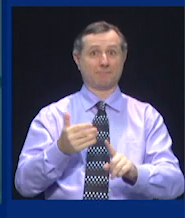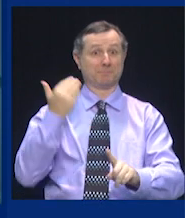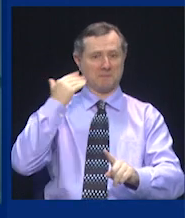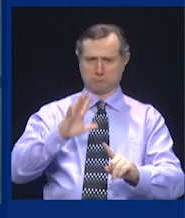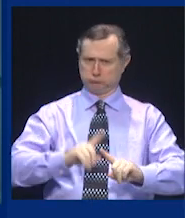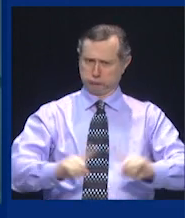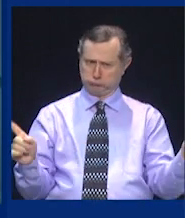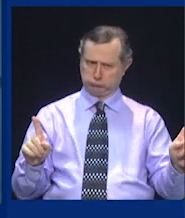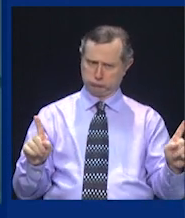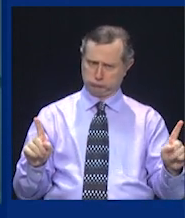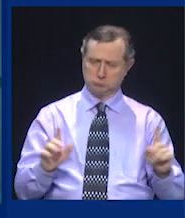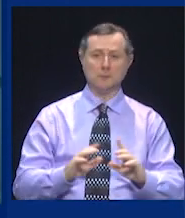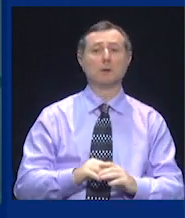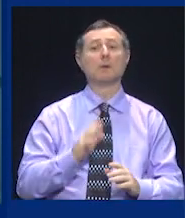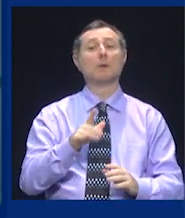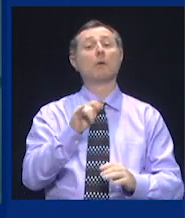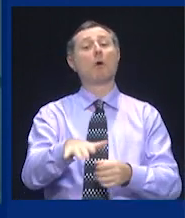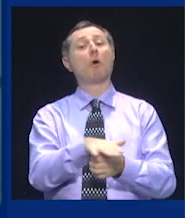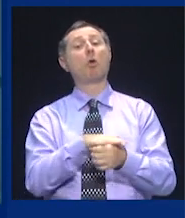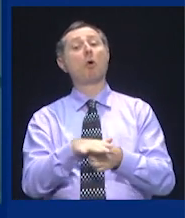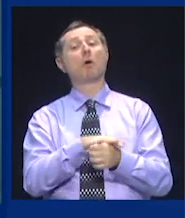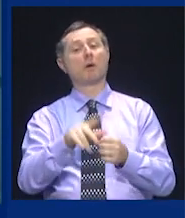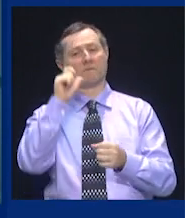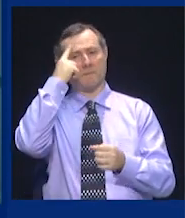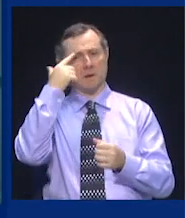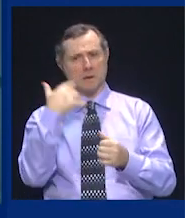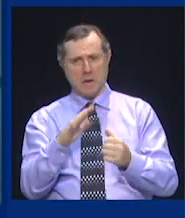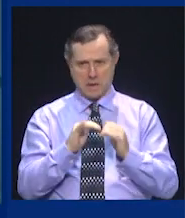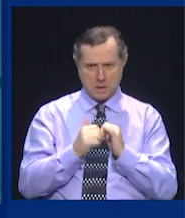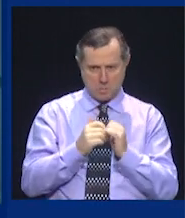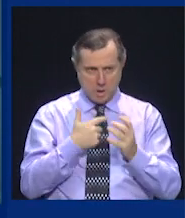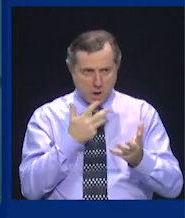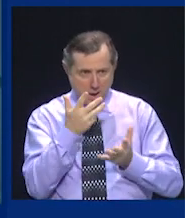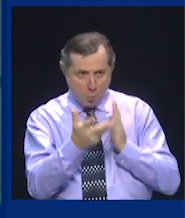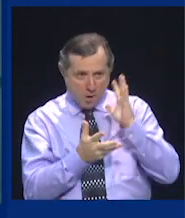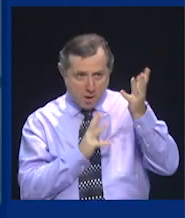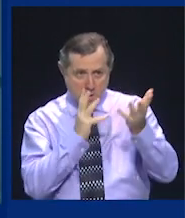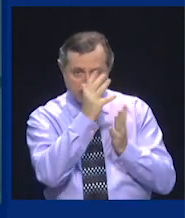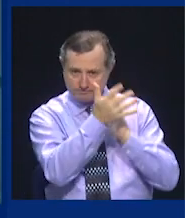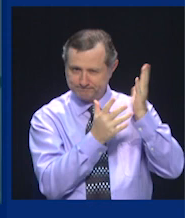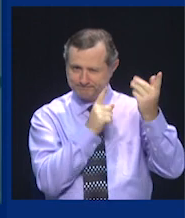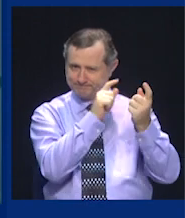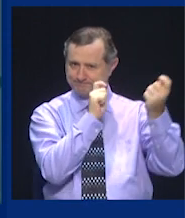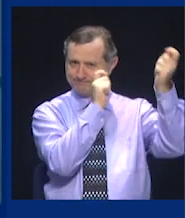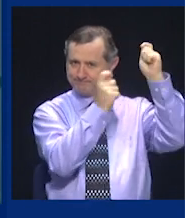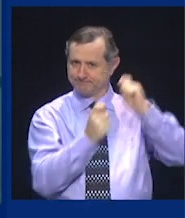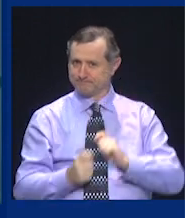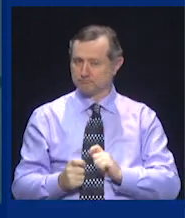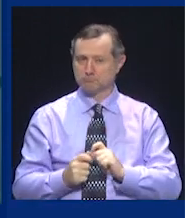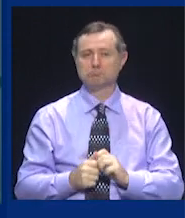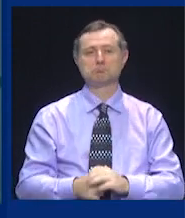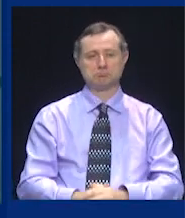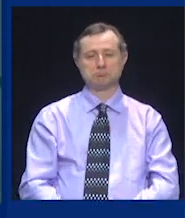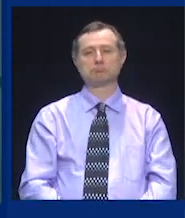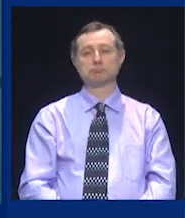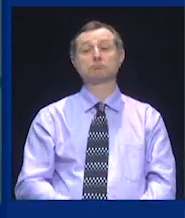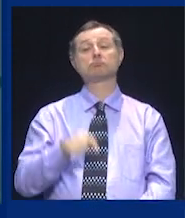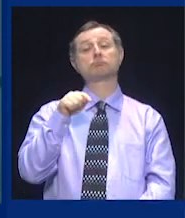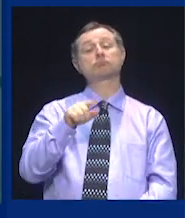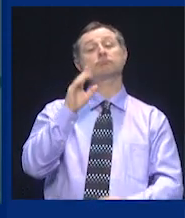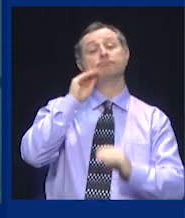Local governments are now trying to figure out how to deal with the local guidance. Obviously, in this time of